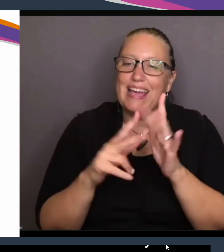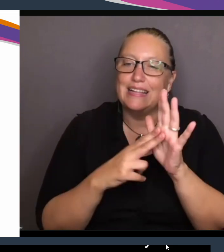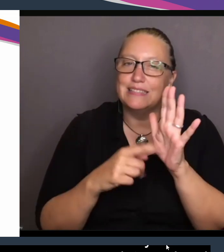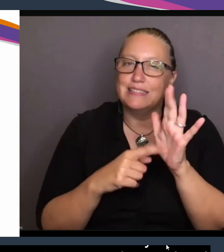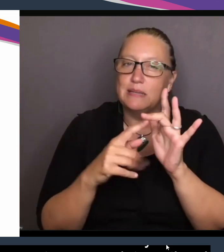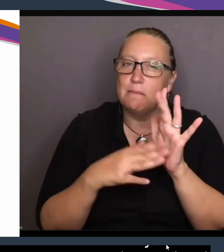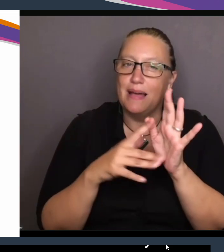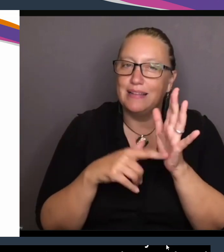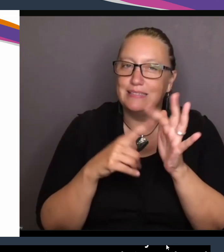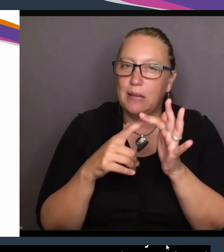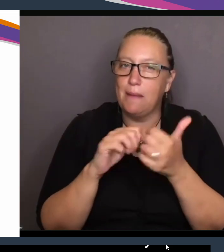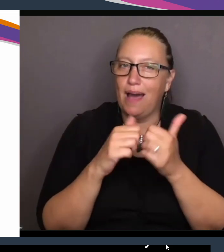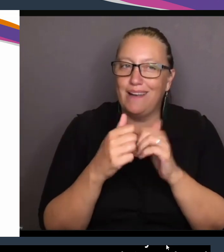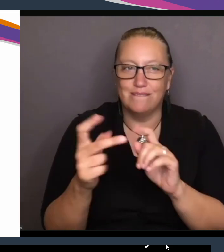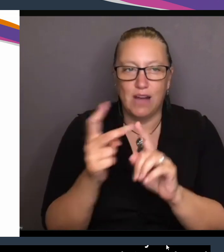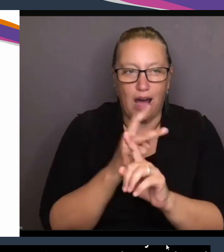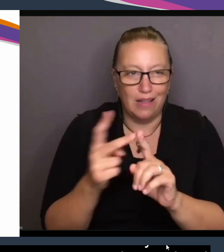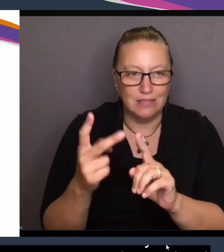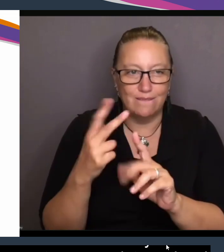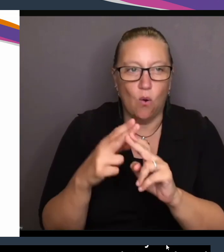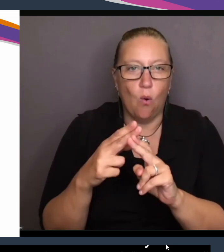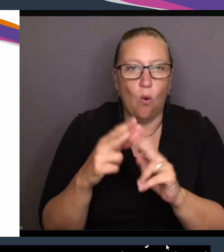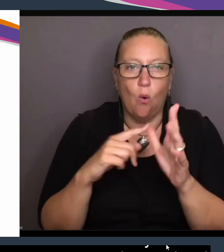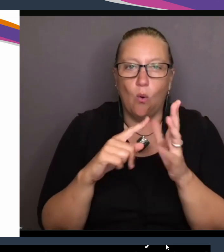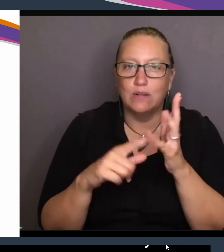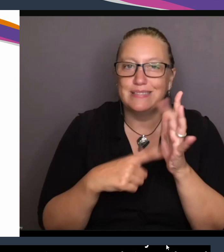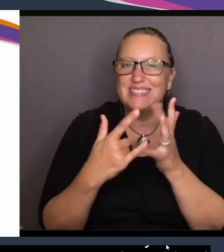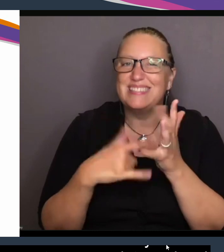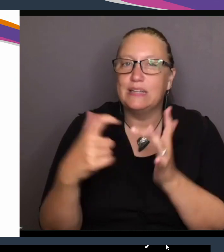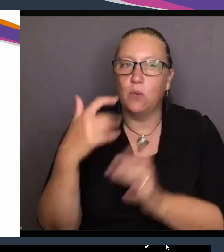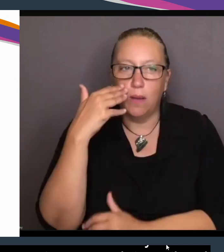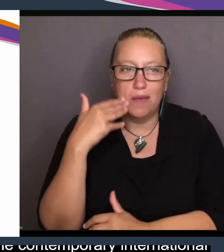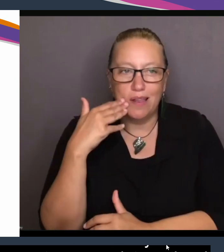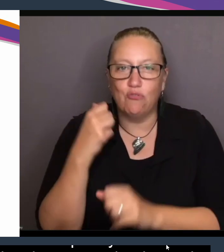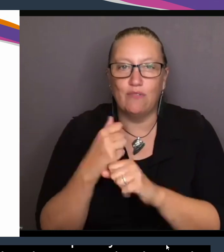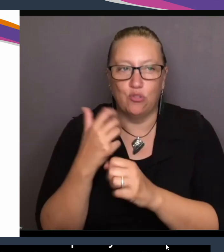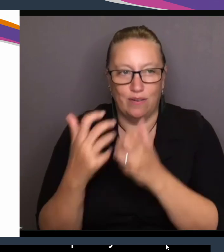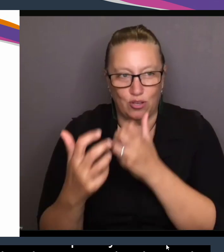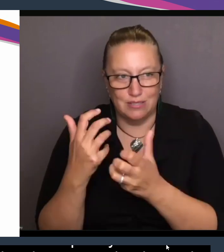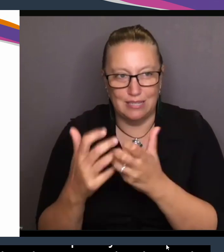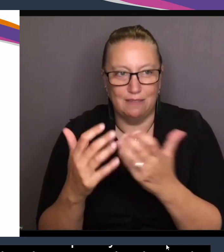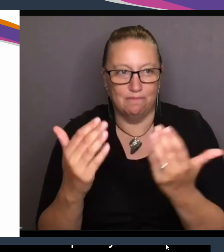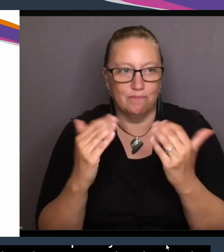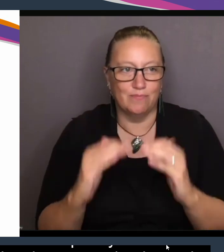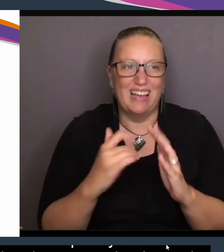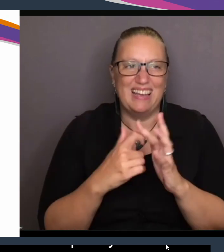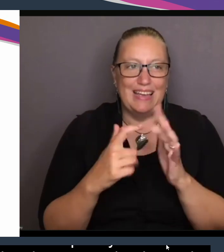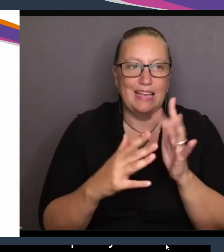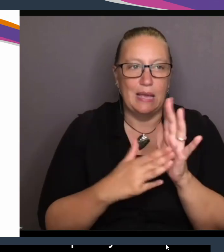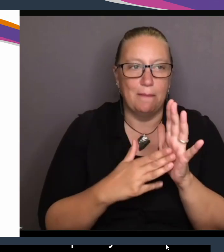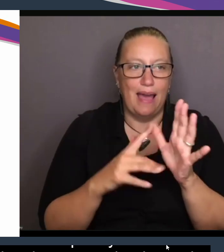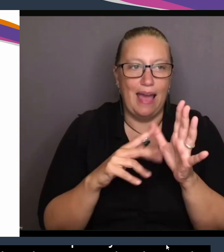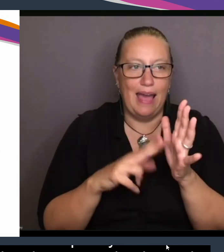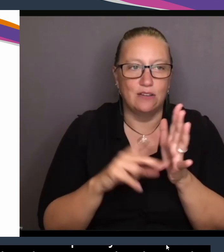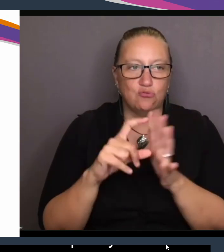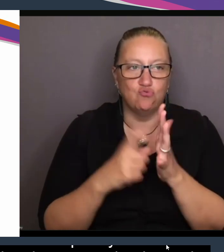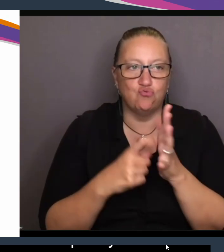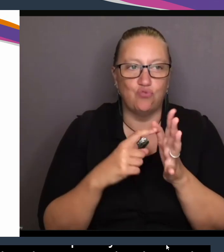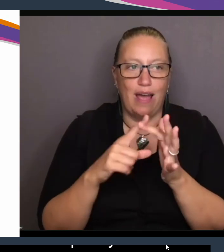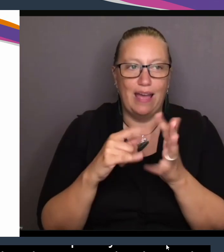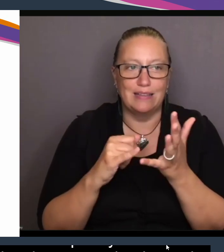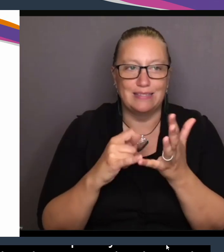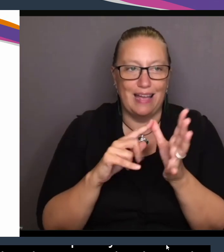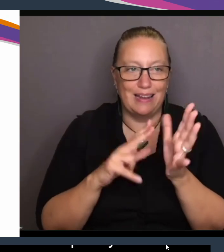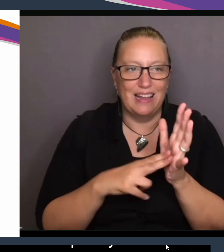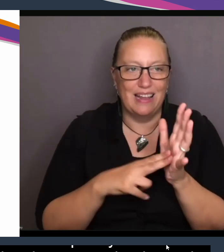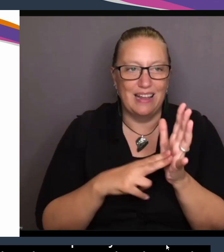University. Kim Andreasen is a PhD candidate designing trauma-informed consent education for young people